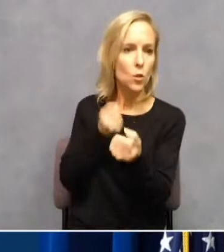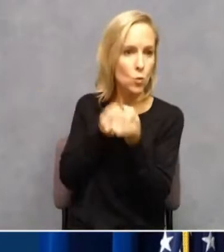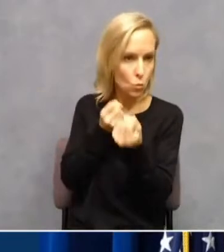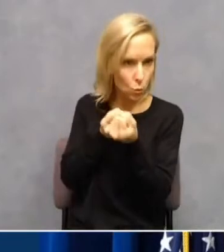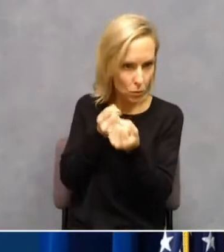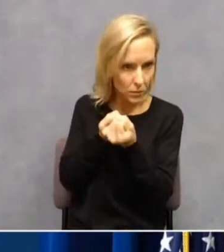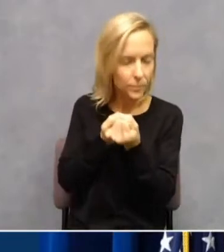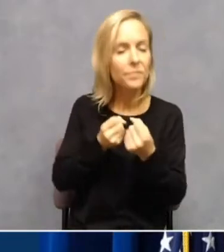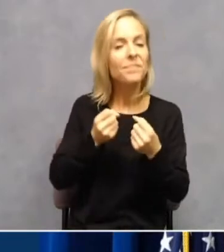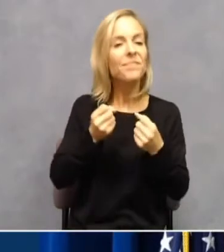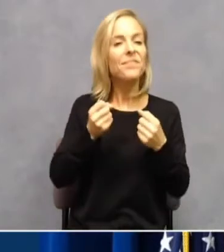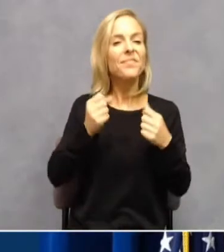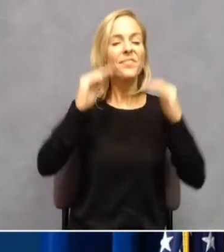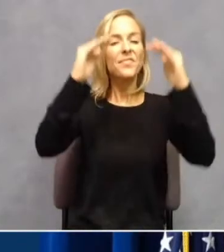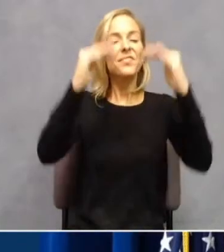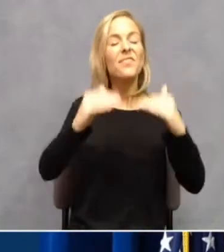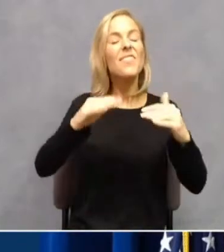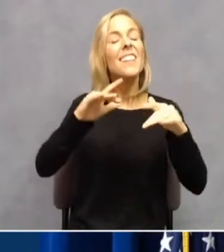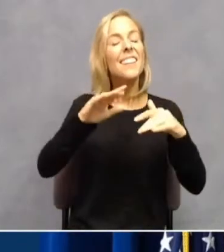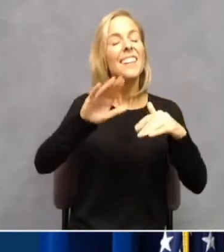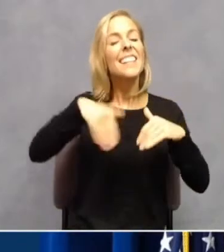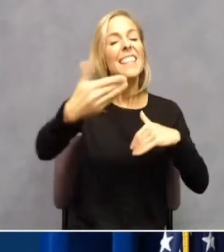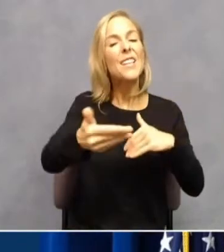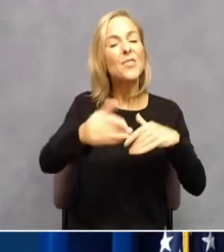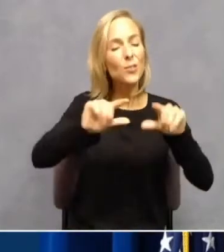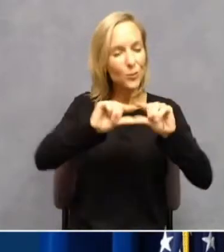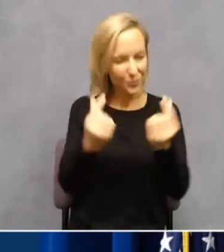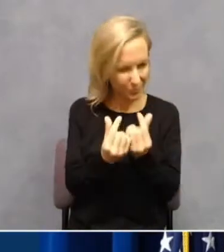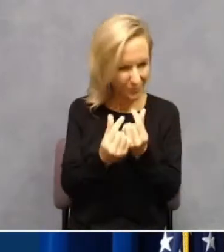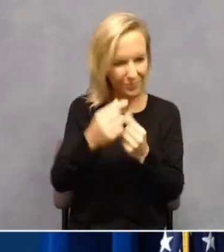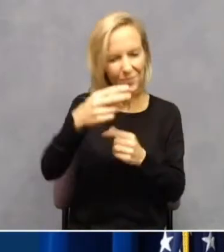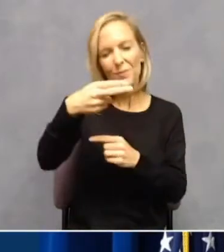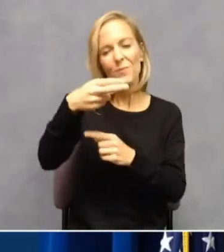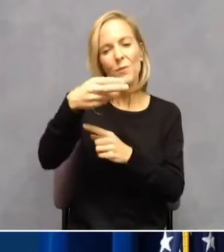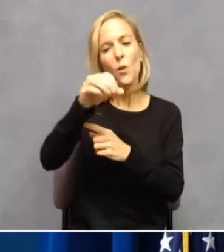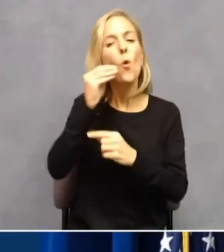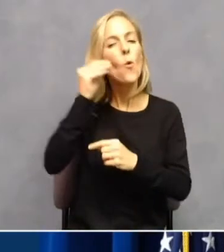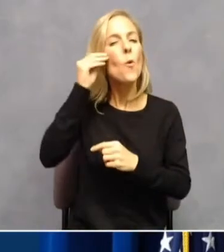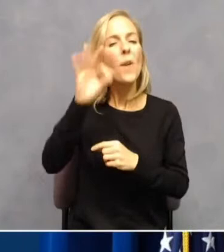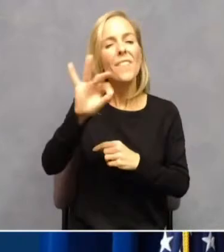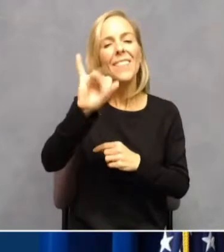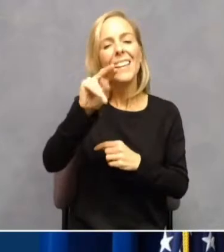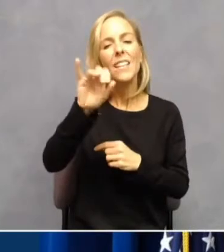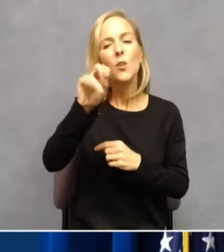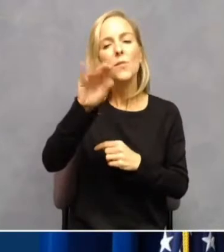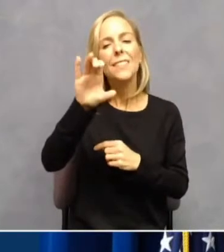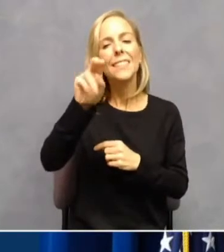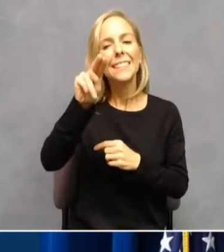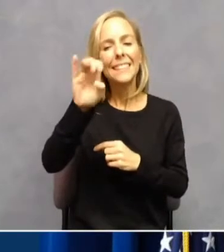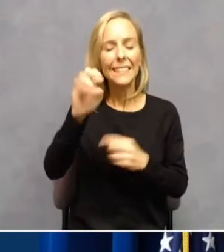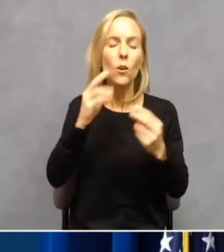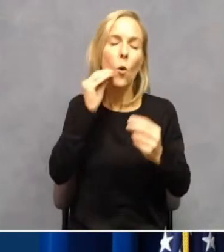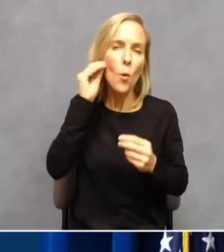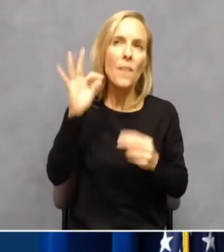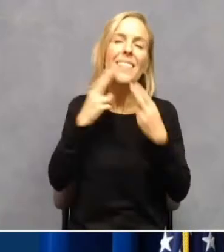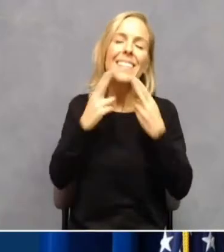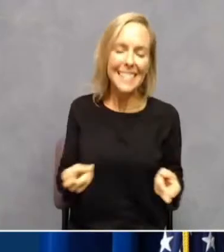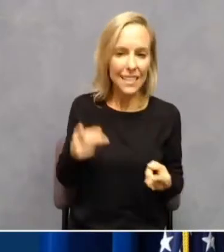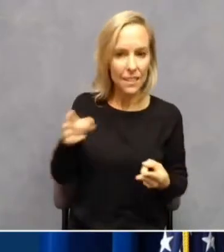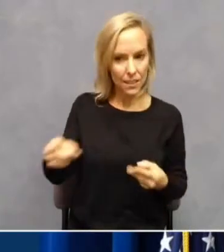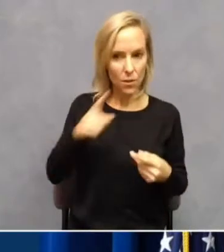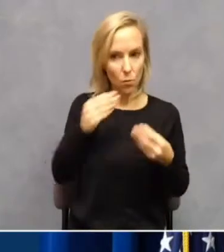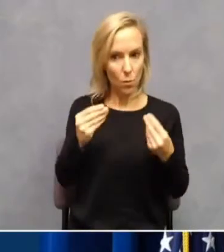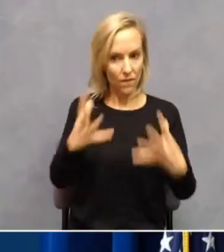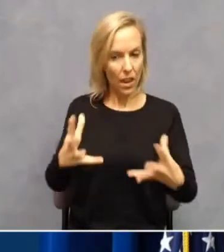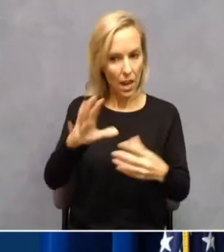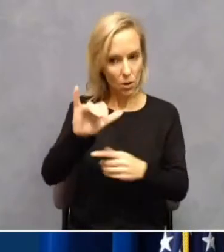Innocents. VOCA funding supports high-quality therapeutic services for child victims of crime residing at Home of the Innocents. The treatment team,